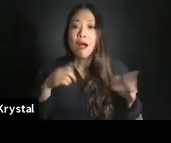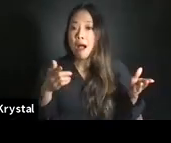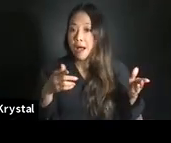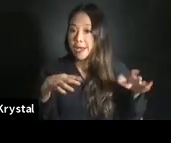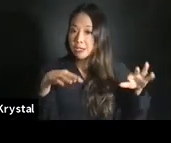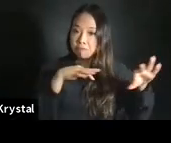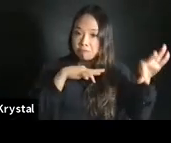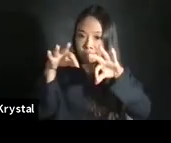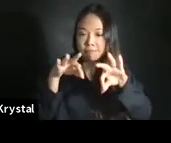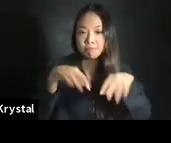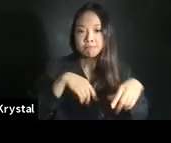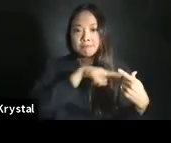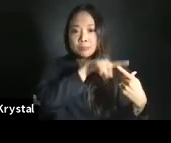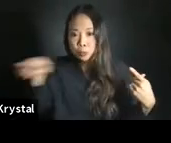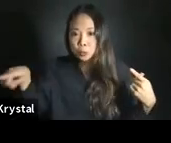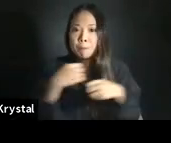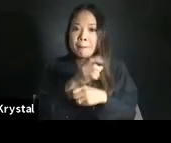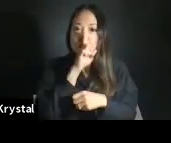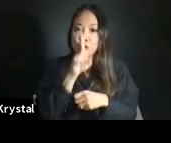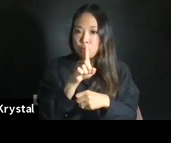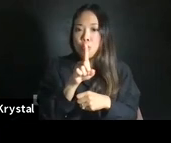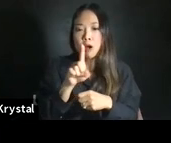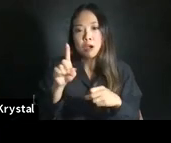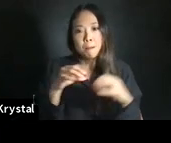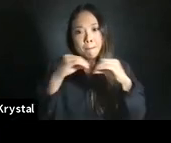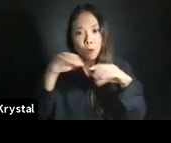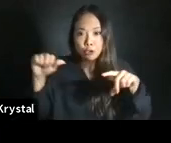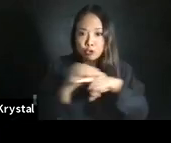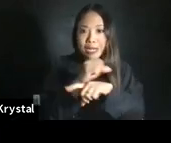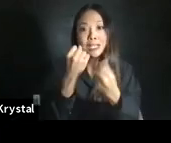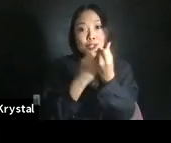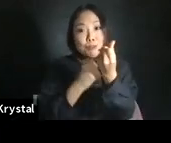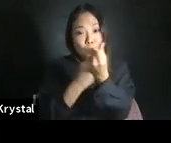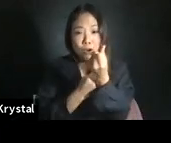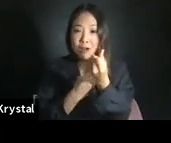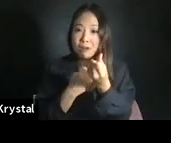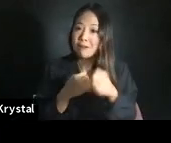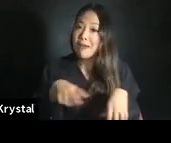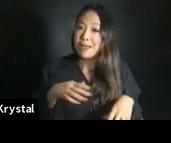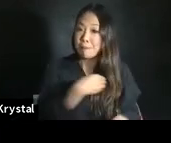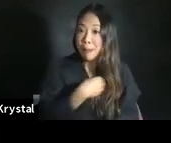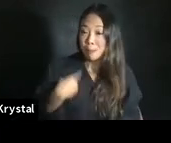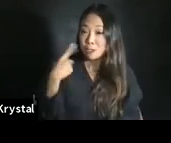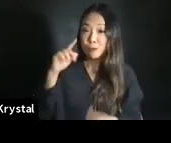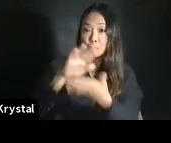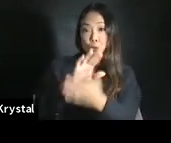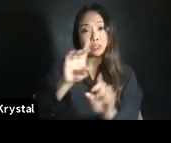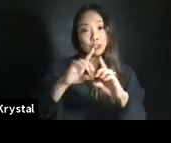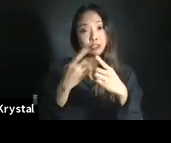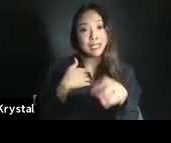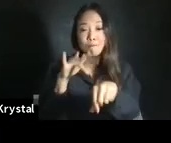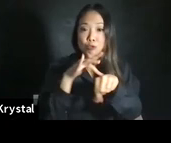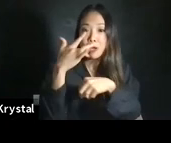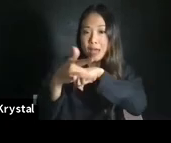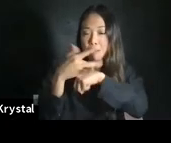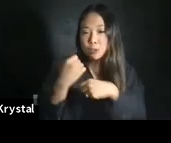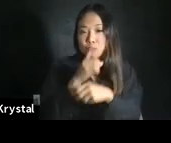community to ensure a safe culturally affirming and welcoming learning environment for all mission hill k-8 students i